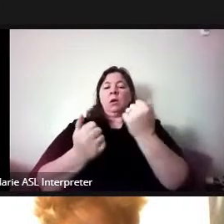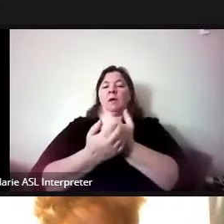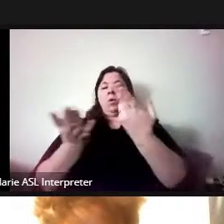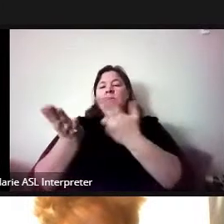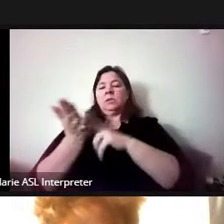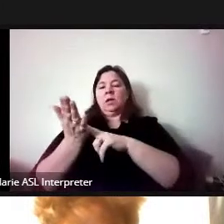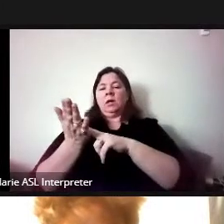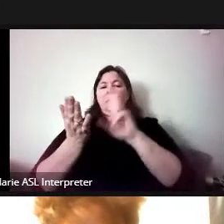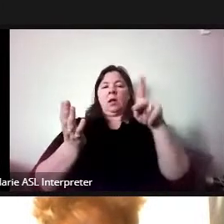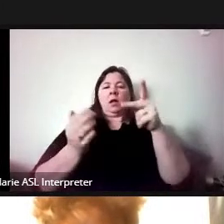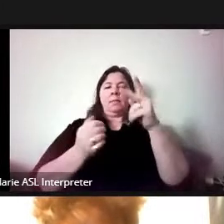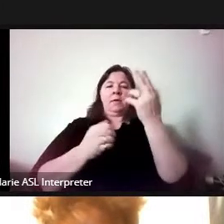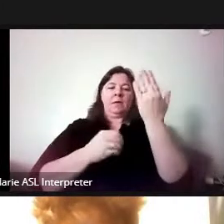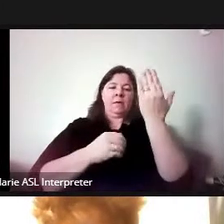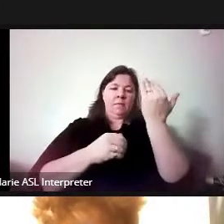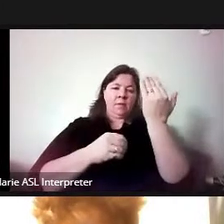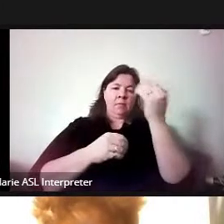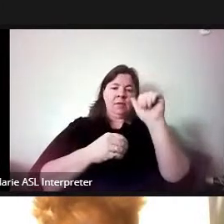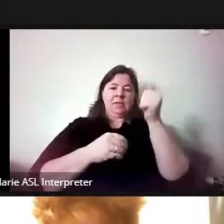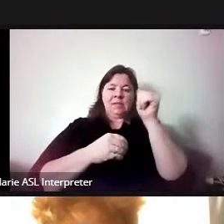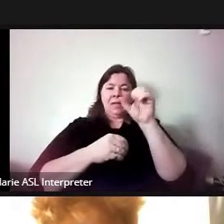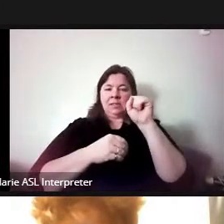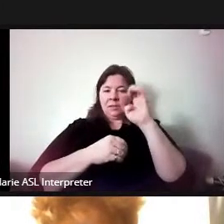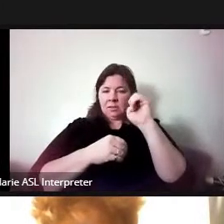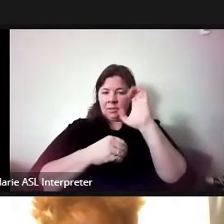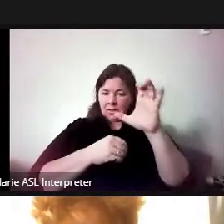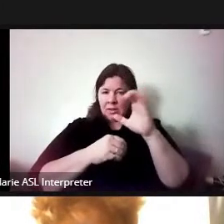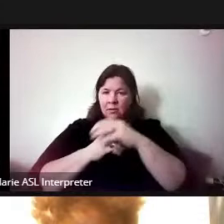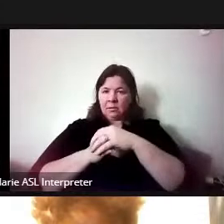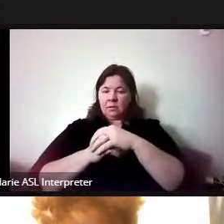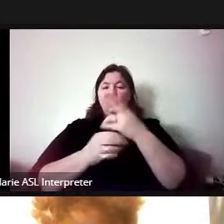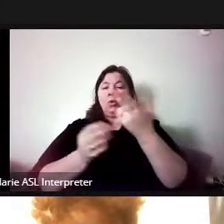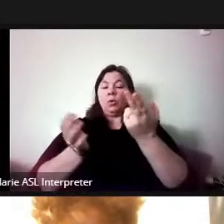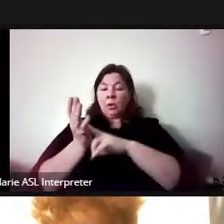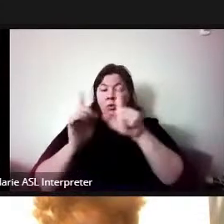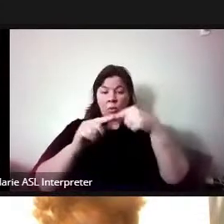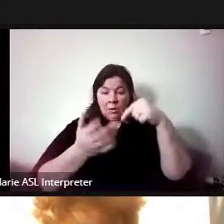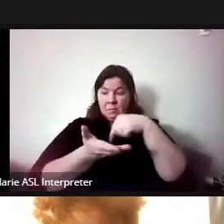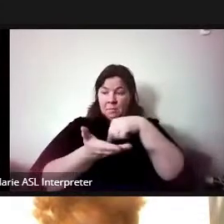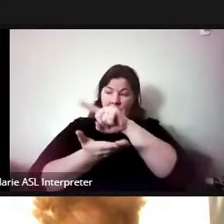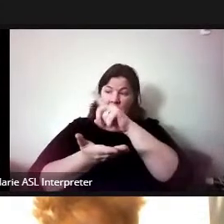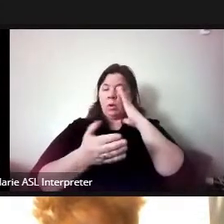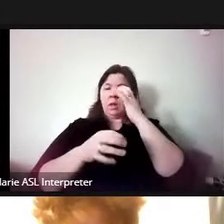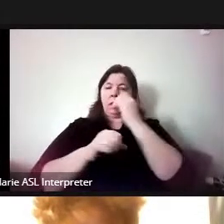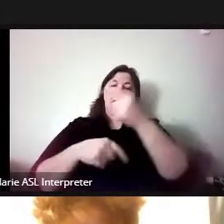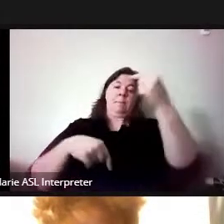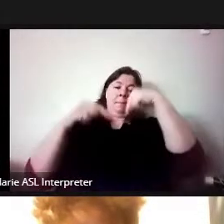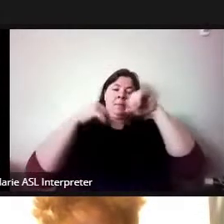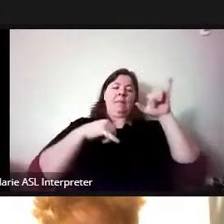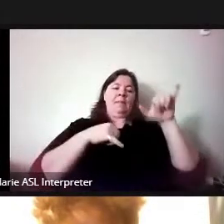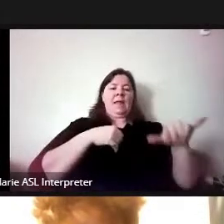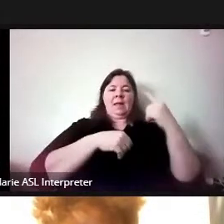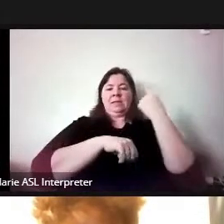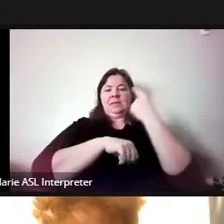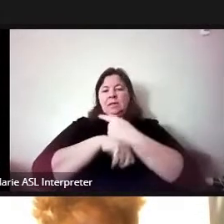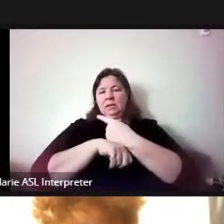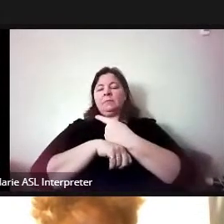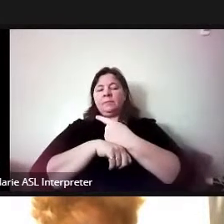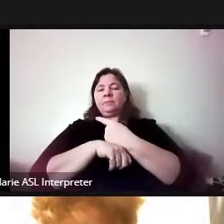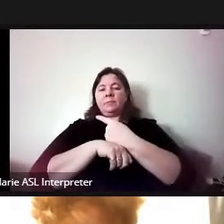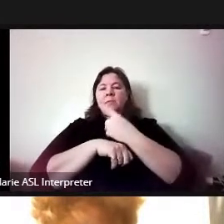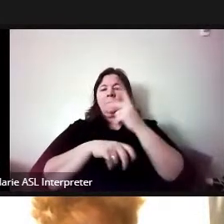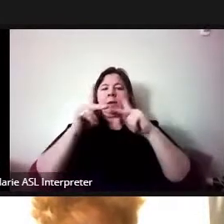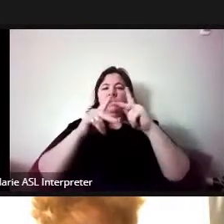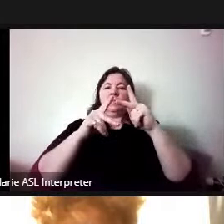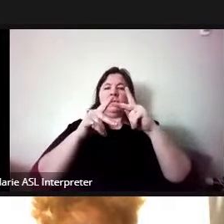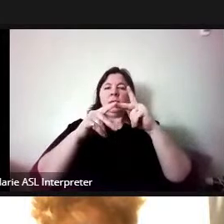every 10 seconds. So get registered, and when you pay, you will get that today's date, and those people will come